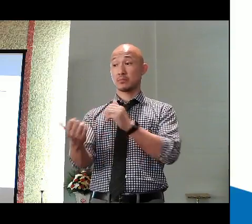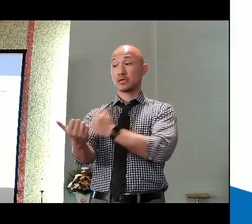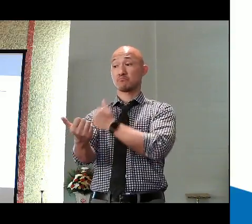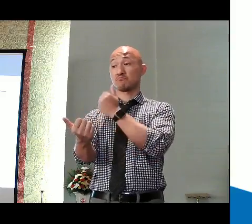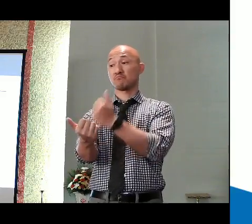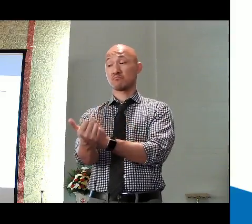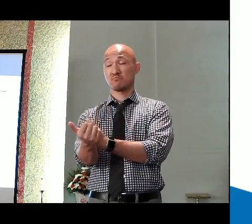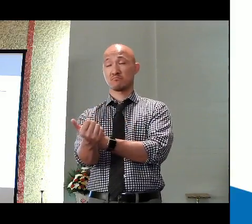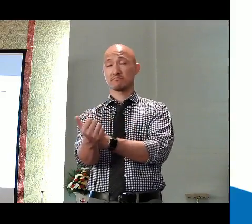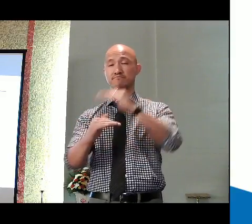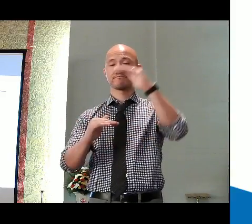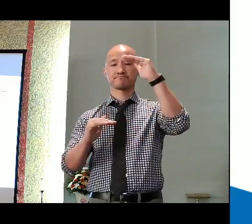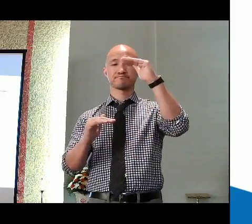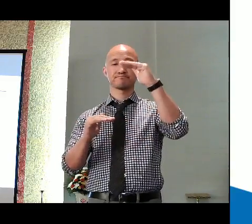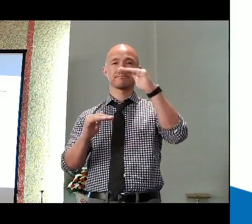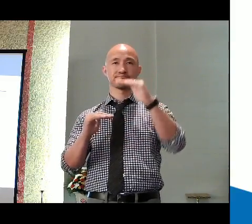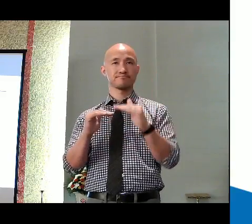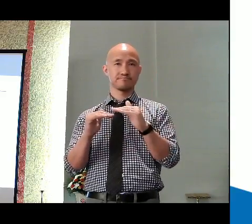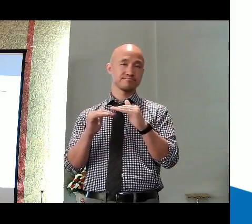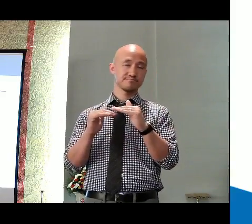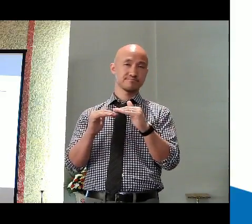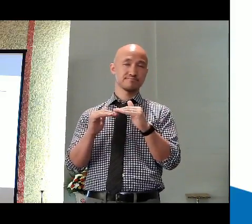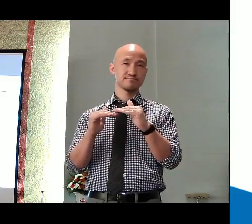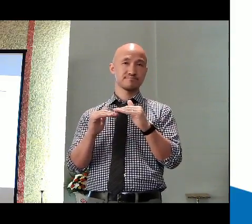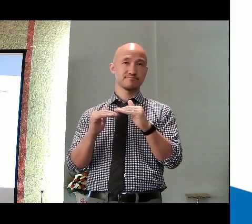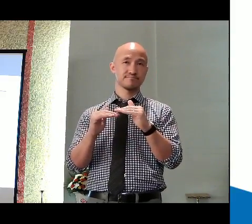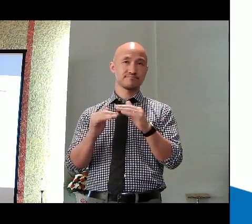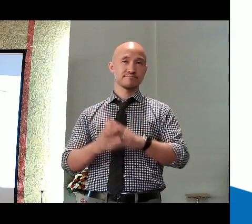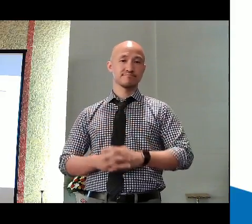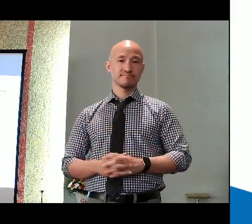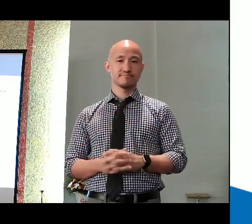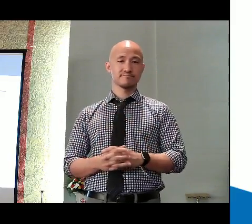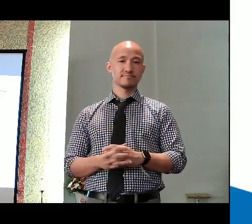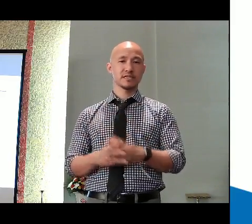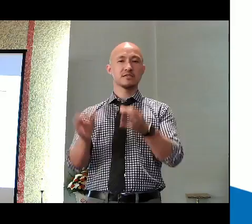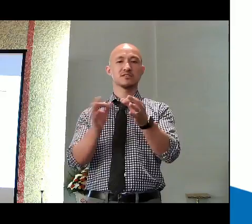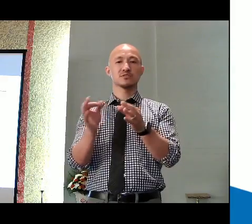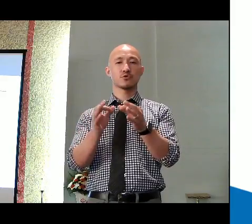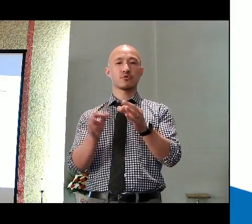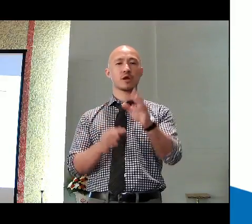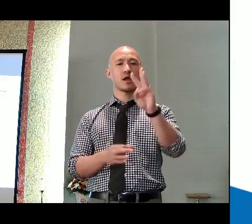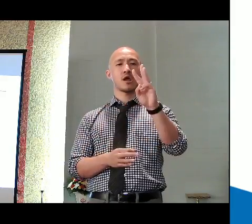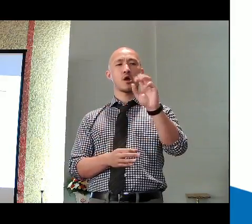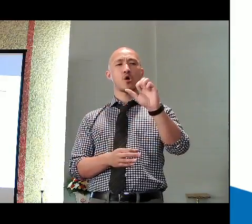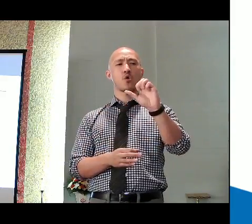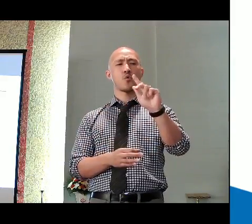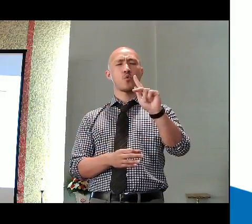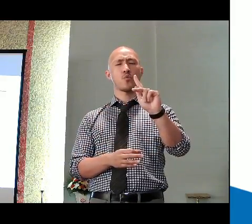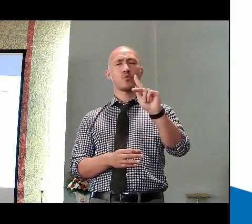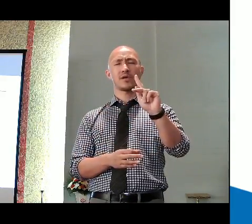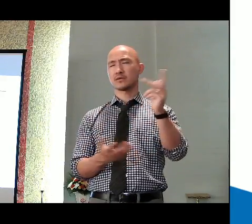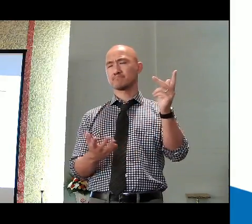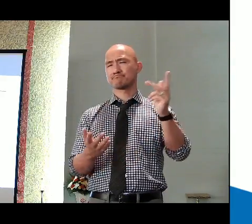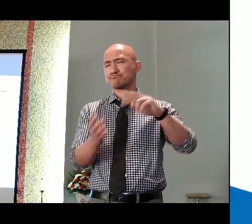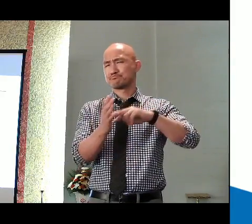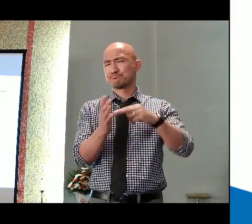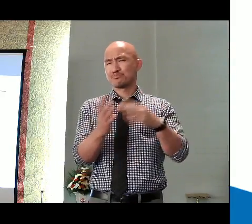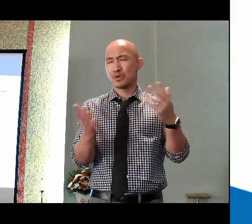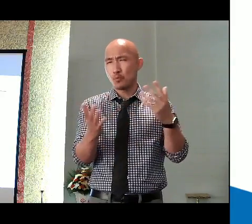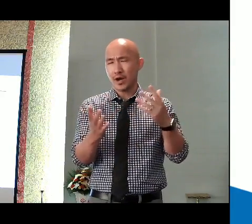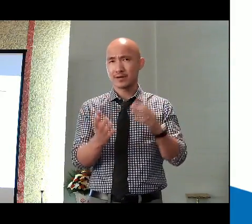let's talk about this weakness, okay? What does it mean by weakness? The weaker partner or the weaker vessel. Let's examine that